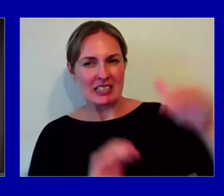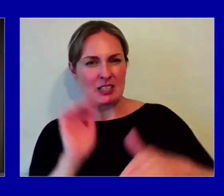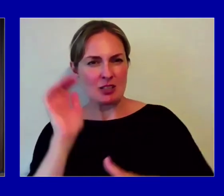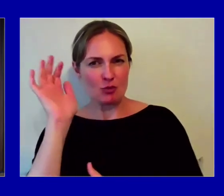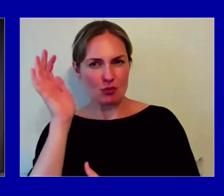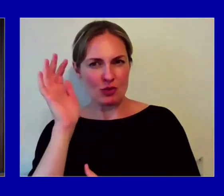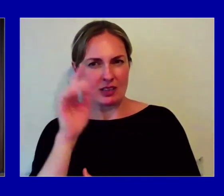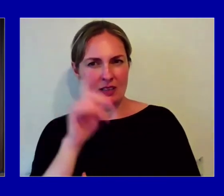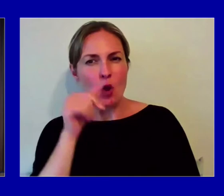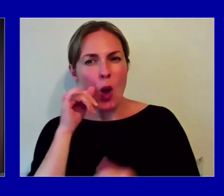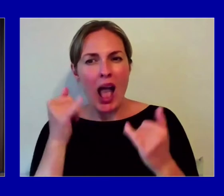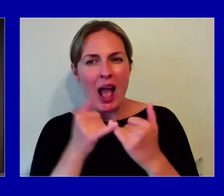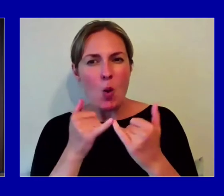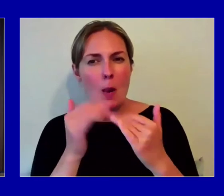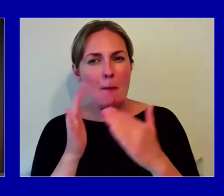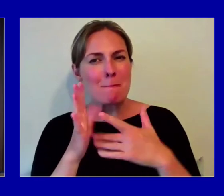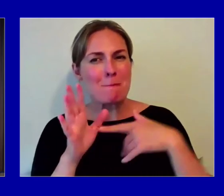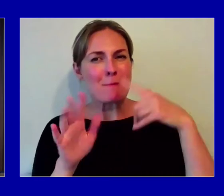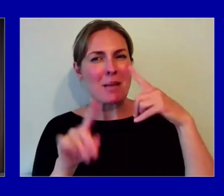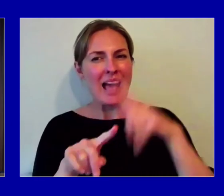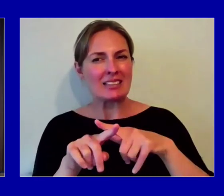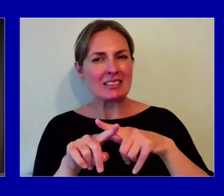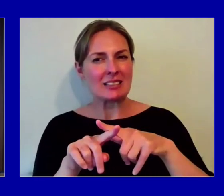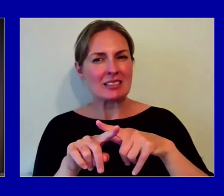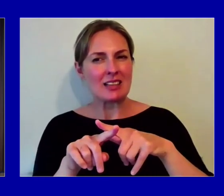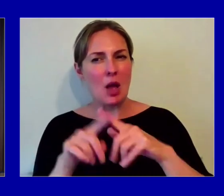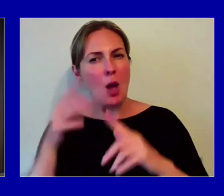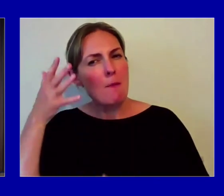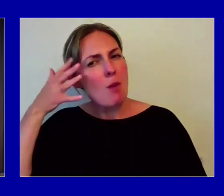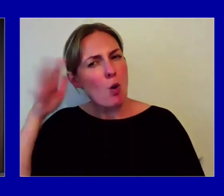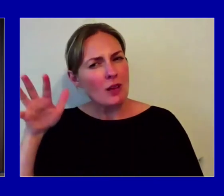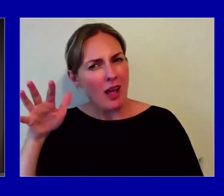and his grandfather used to sleep in, um, in the